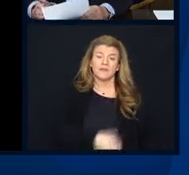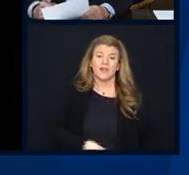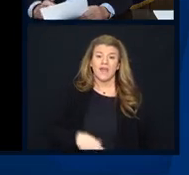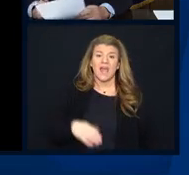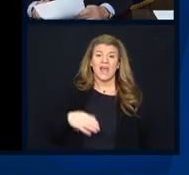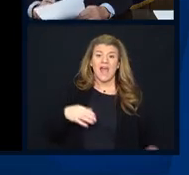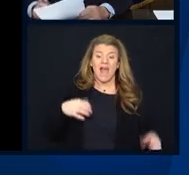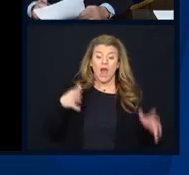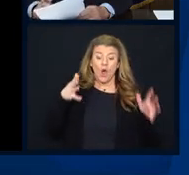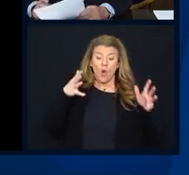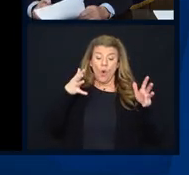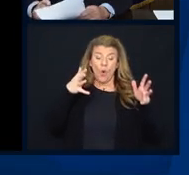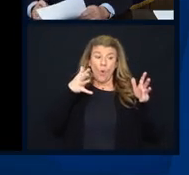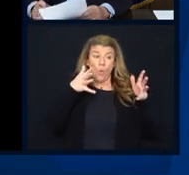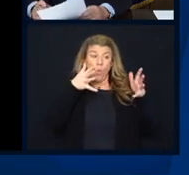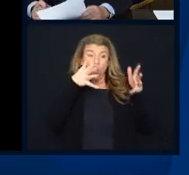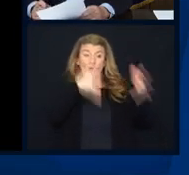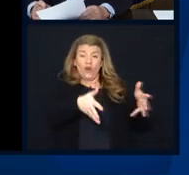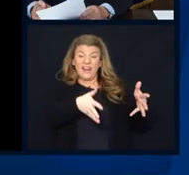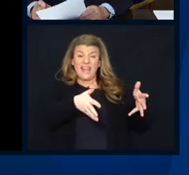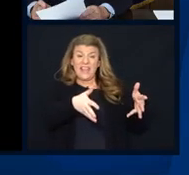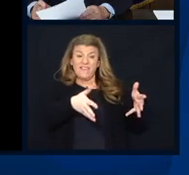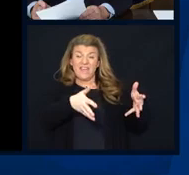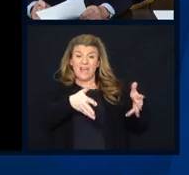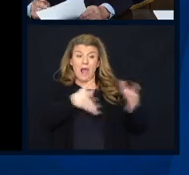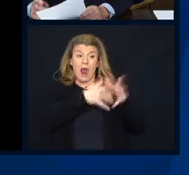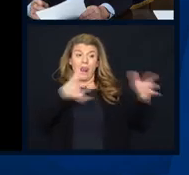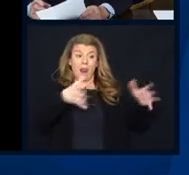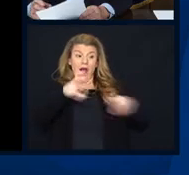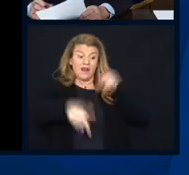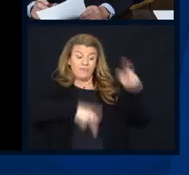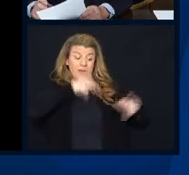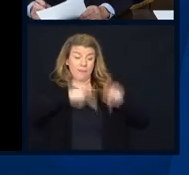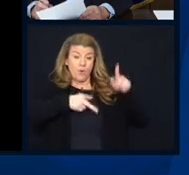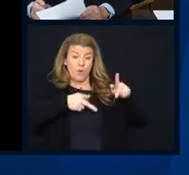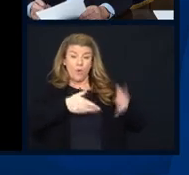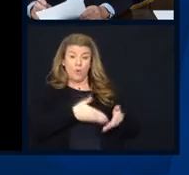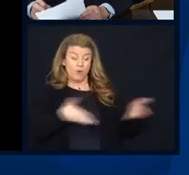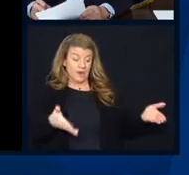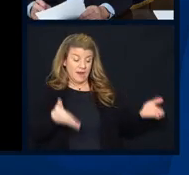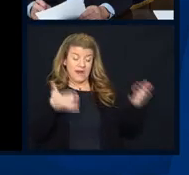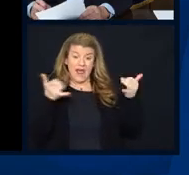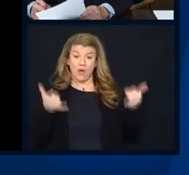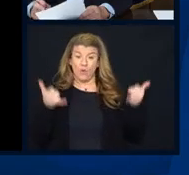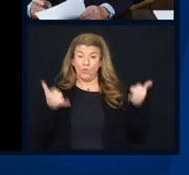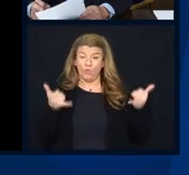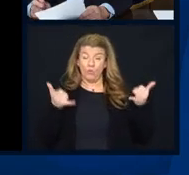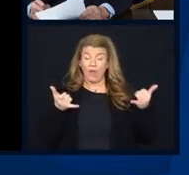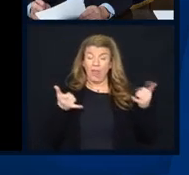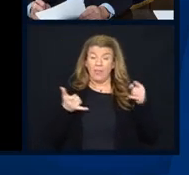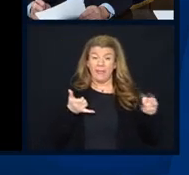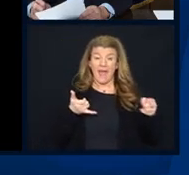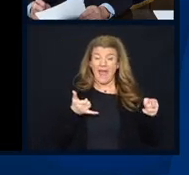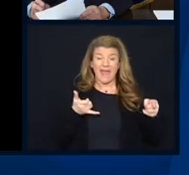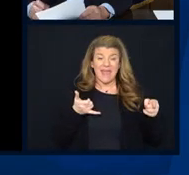We're leaving a great big delta of people that are on the table right now that absolutely have not gotten